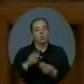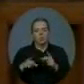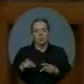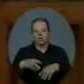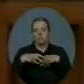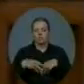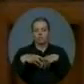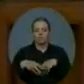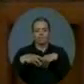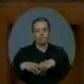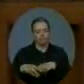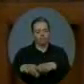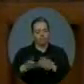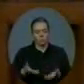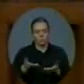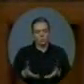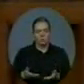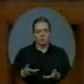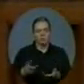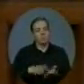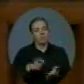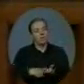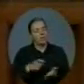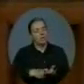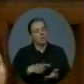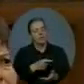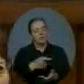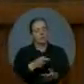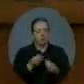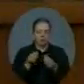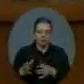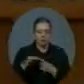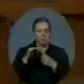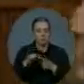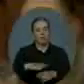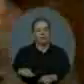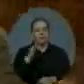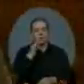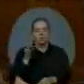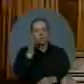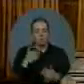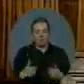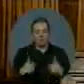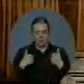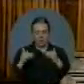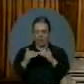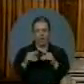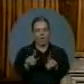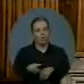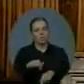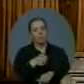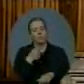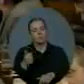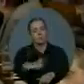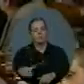First Nations children first so that they enjoy the same benefits as other Canadian children? The Honourable Minister of Health.